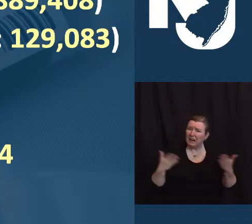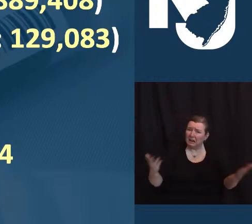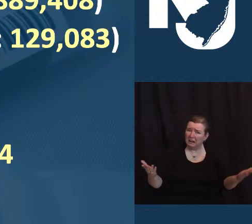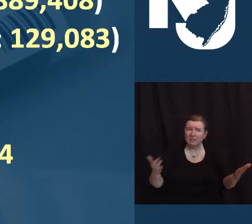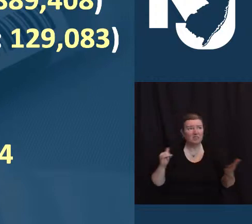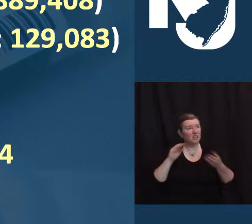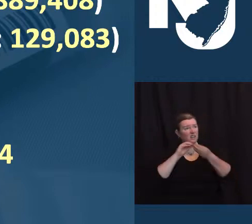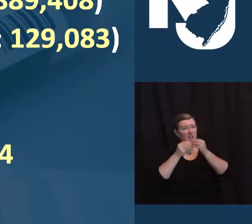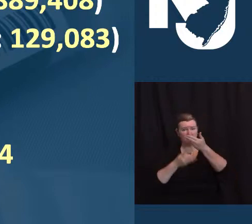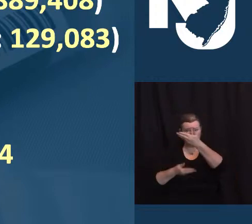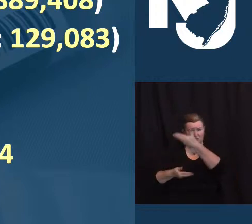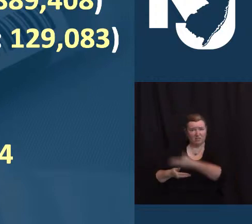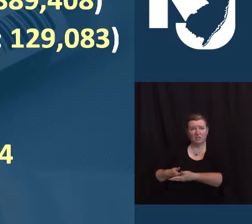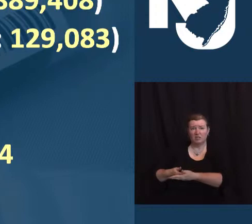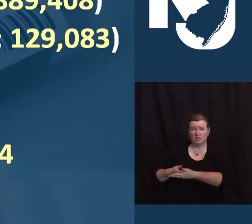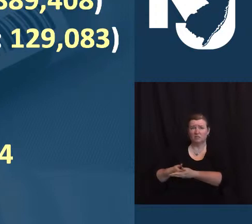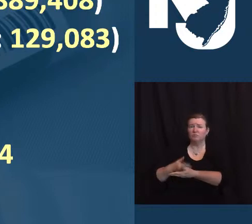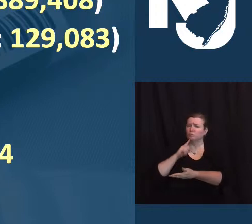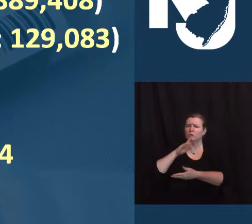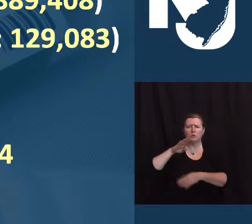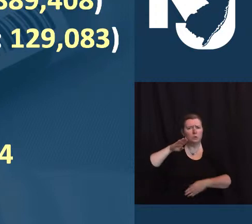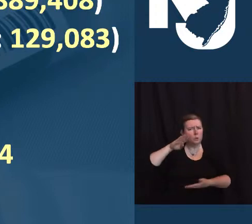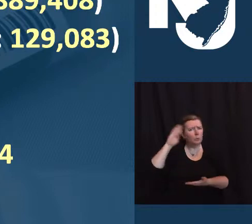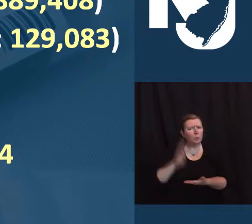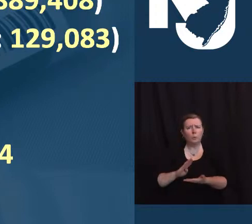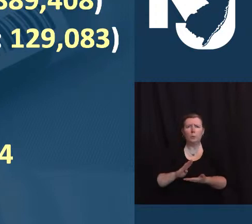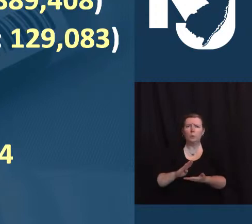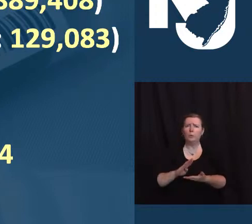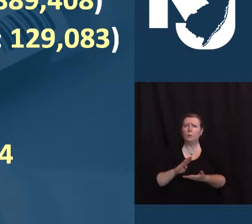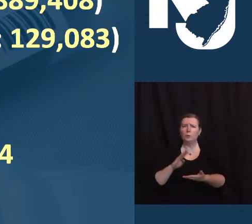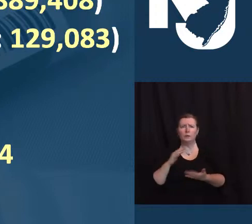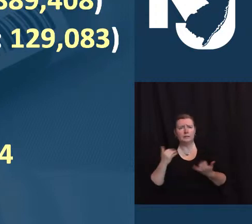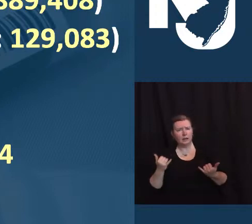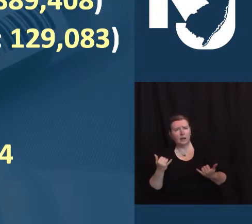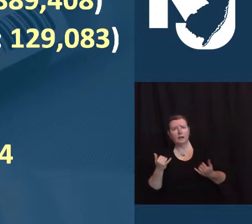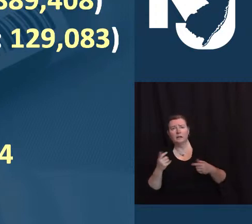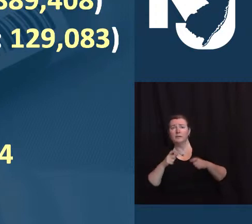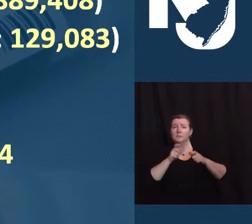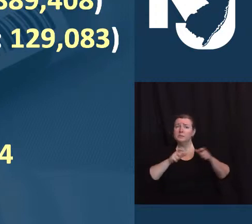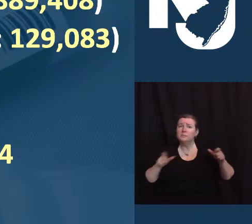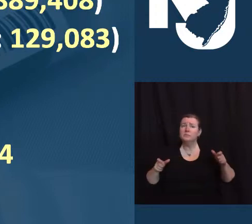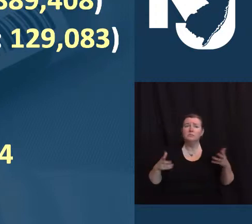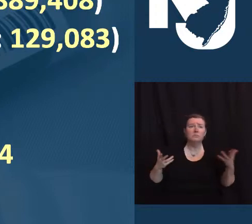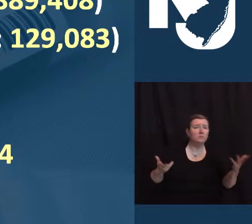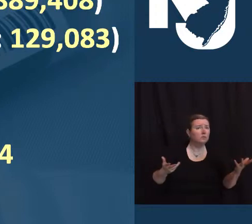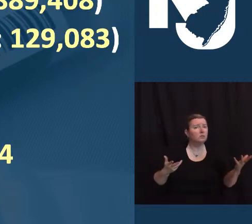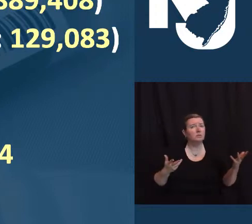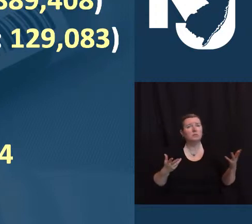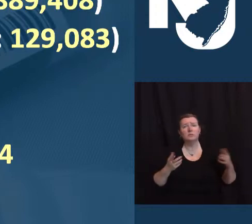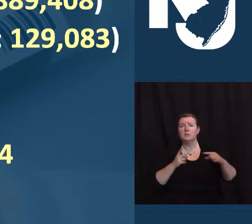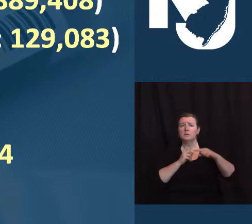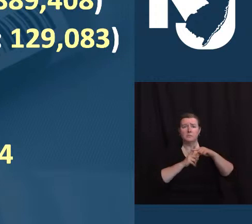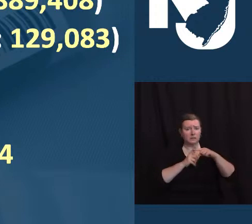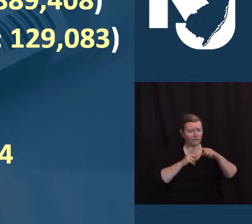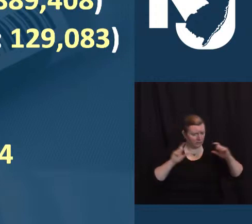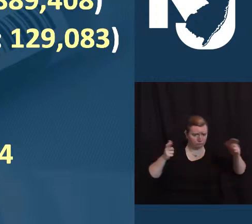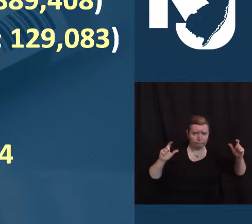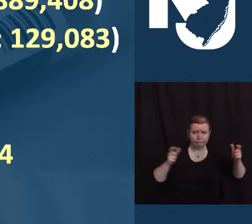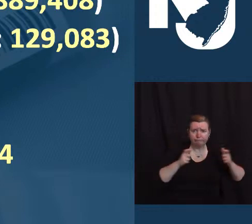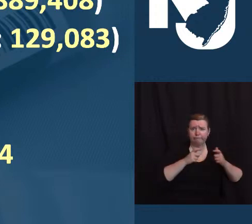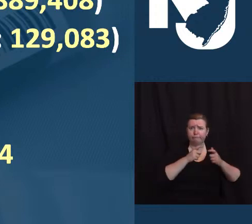both low in their own right, but given that our baseline is so much lower, it means that the spread is also that much